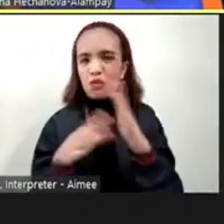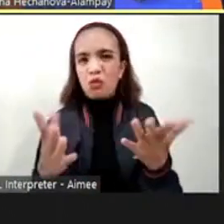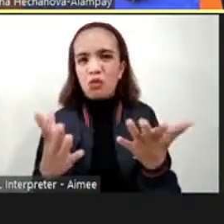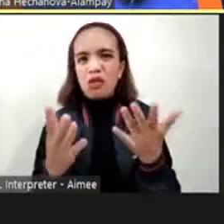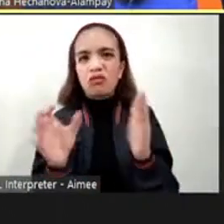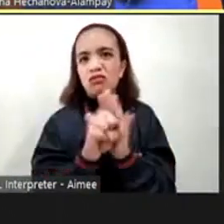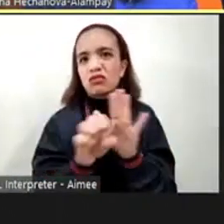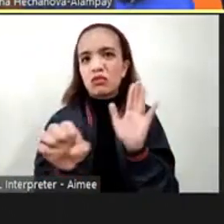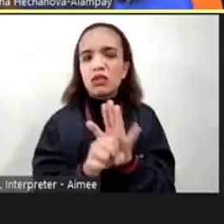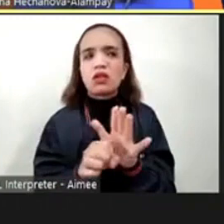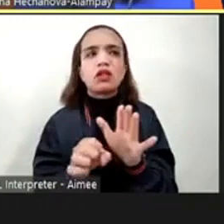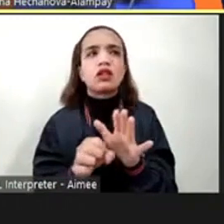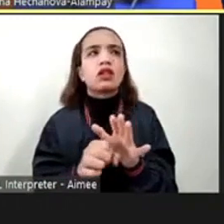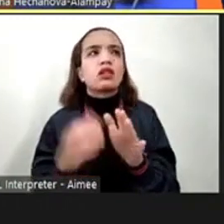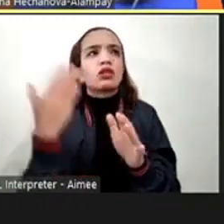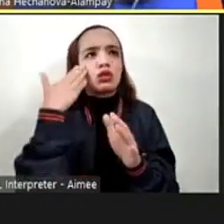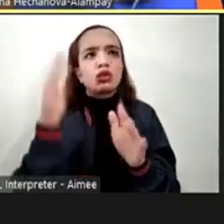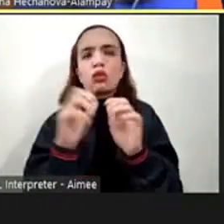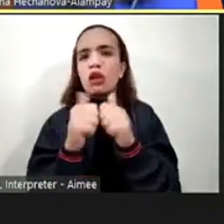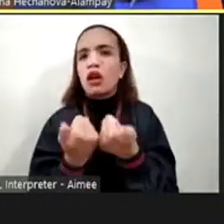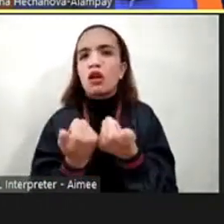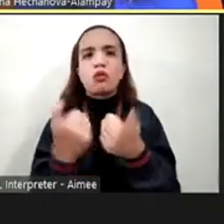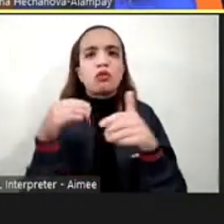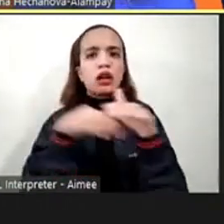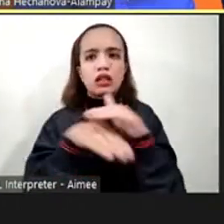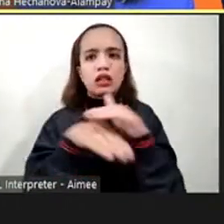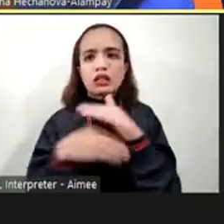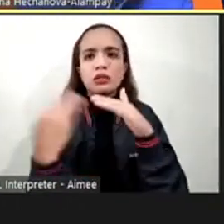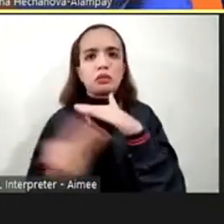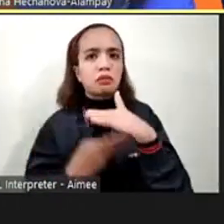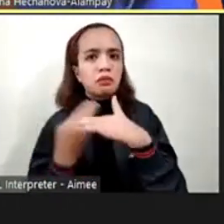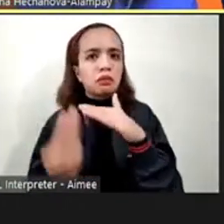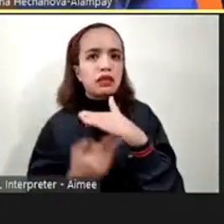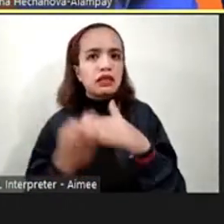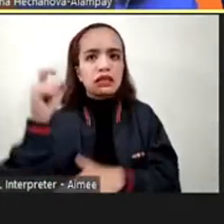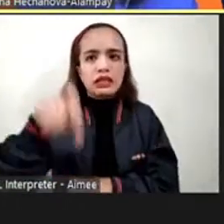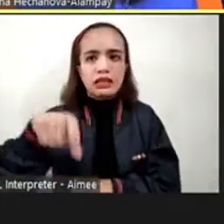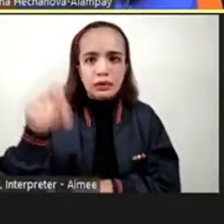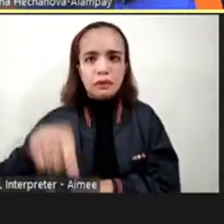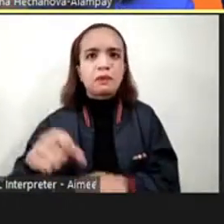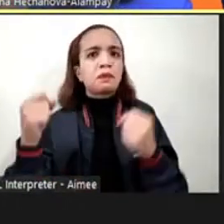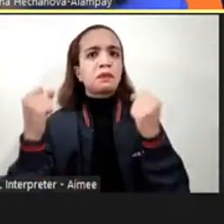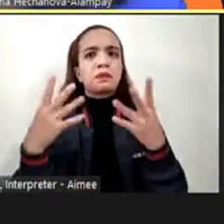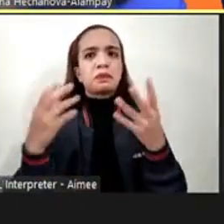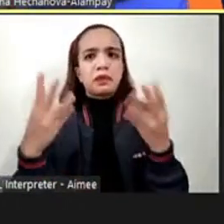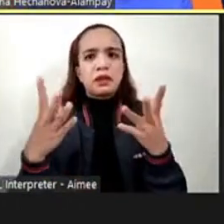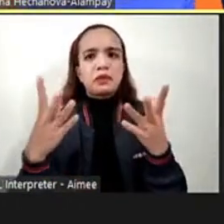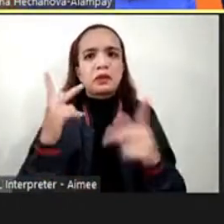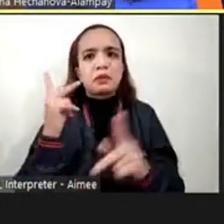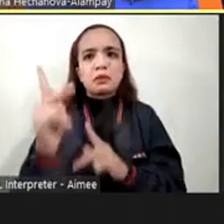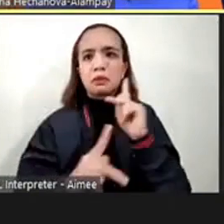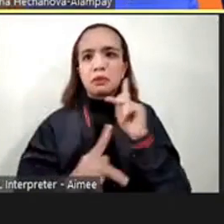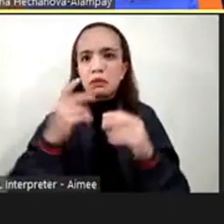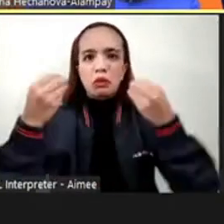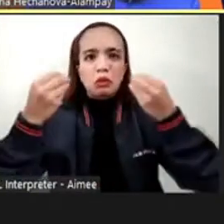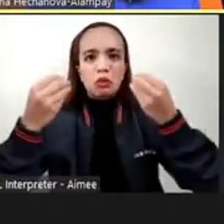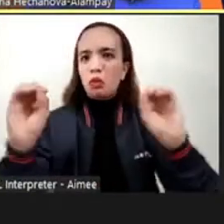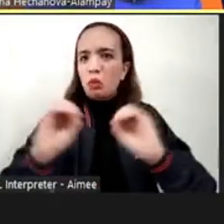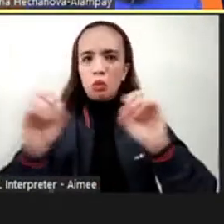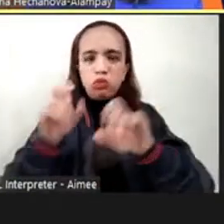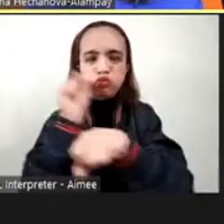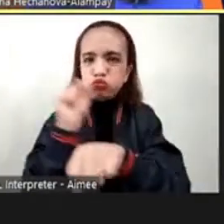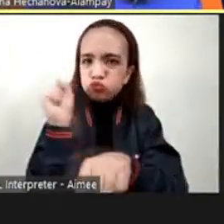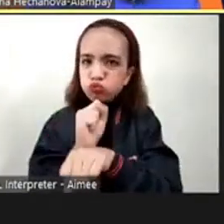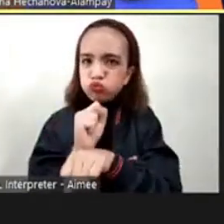and you don't know how to access your basic needs, there are many people who have lost their jobs or lost their incomes or diminished